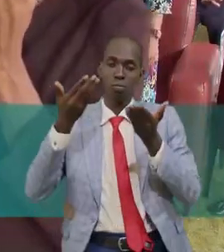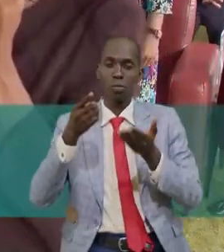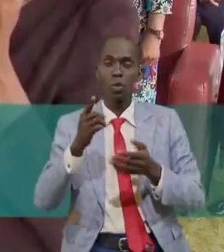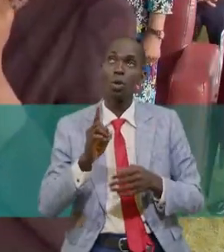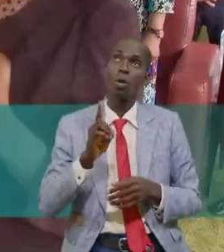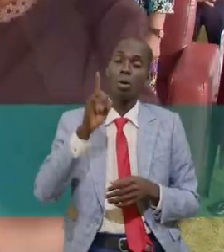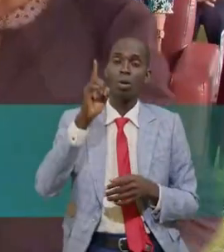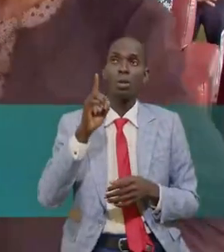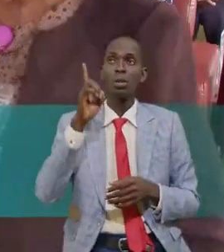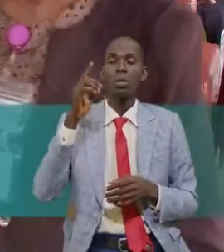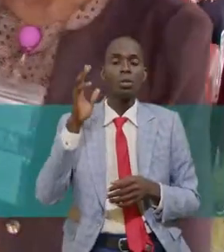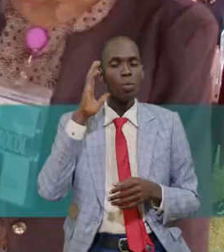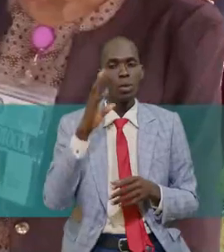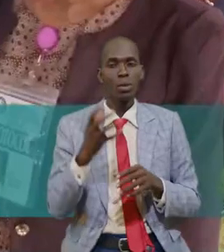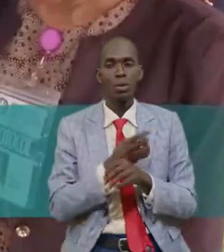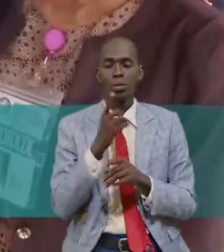Take you greater